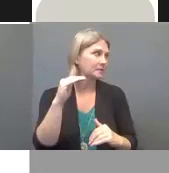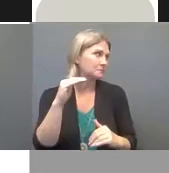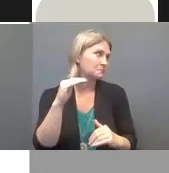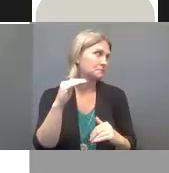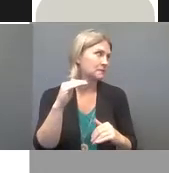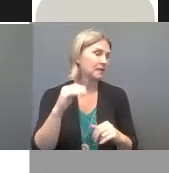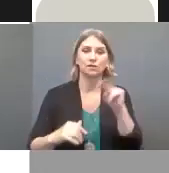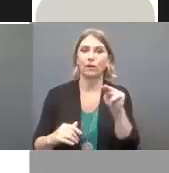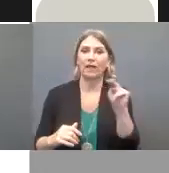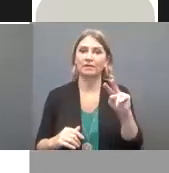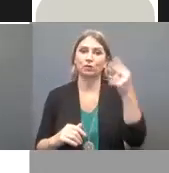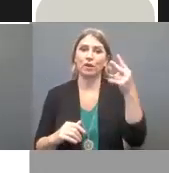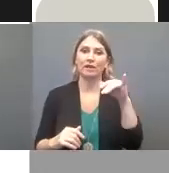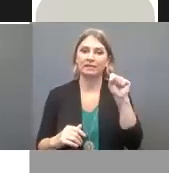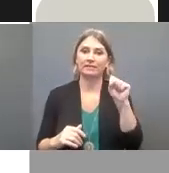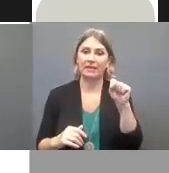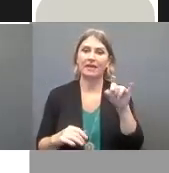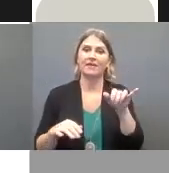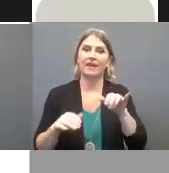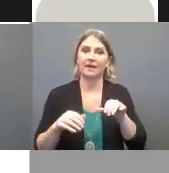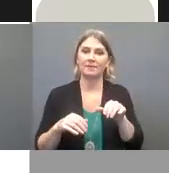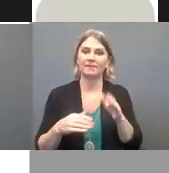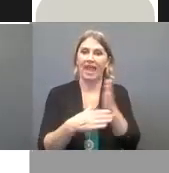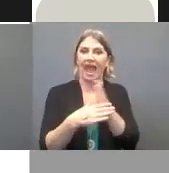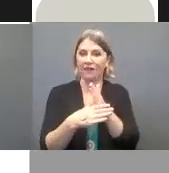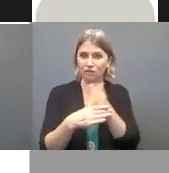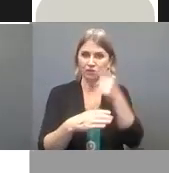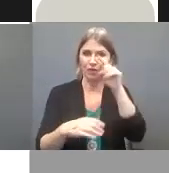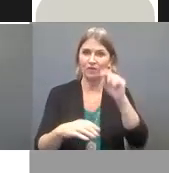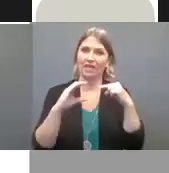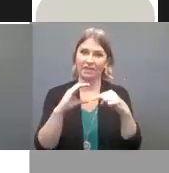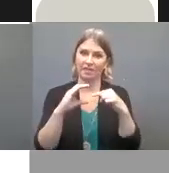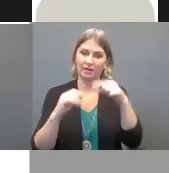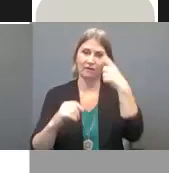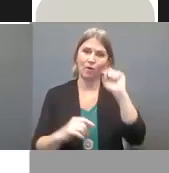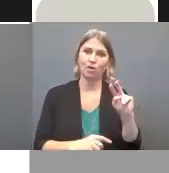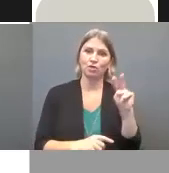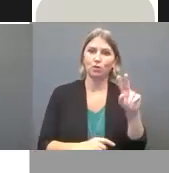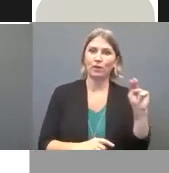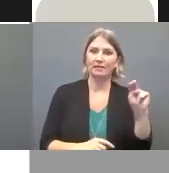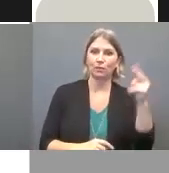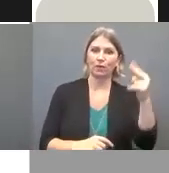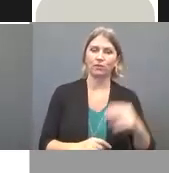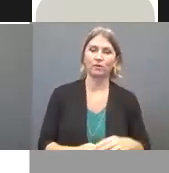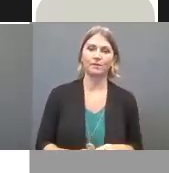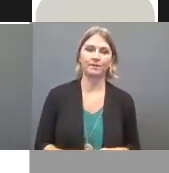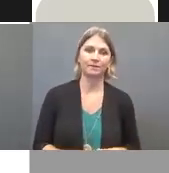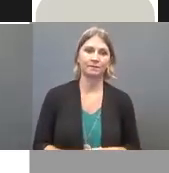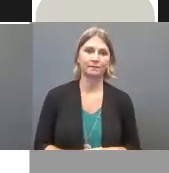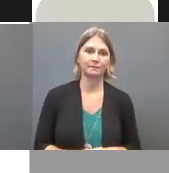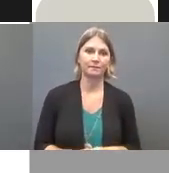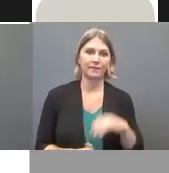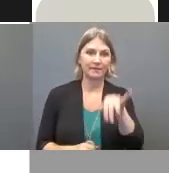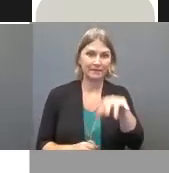n squared is the average case or the theta bound of 2n squared plus n. Make